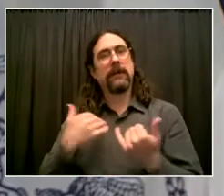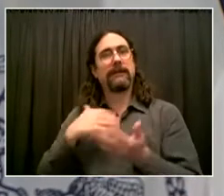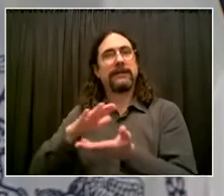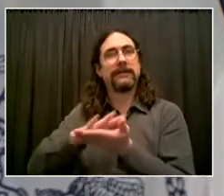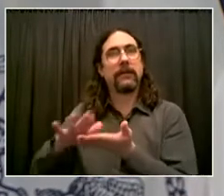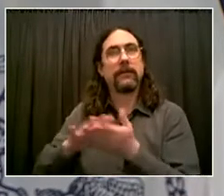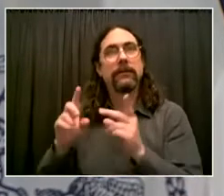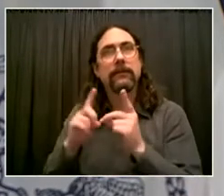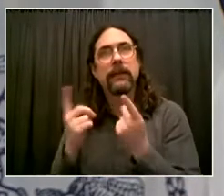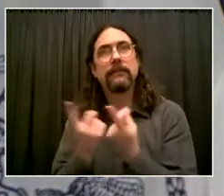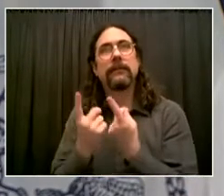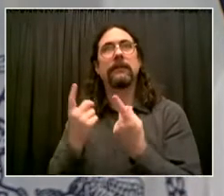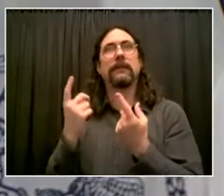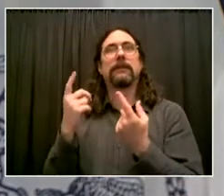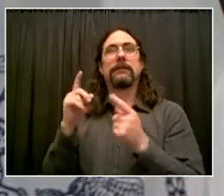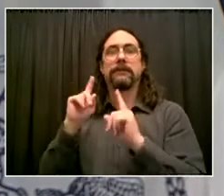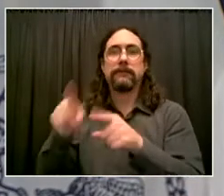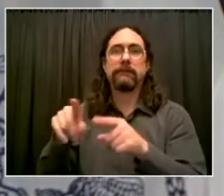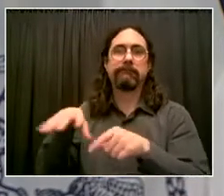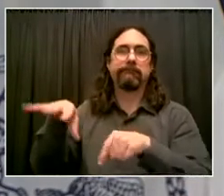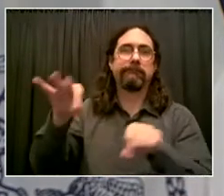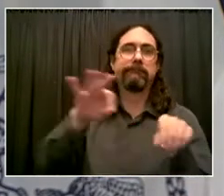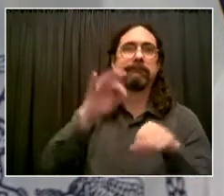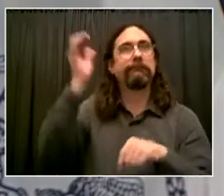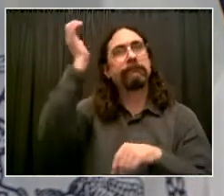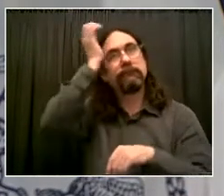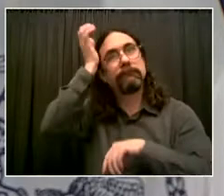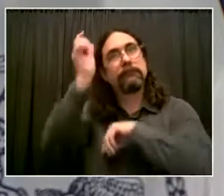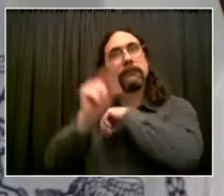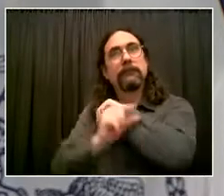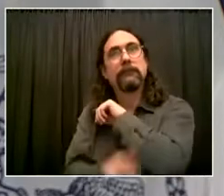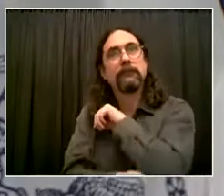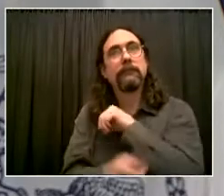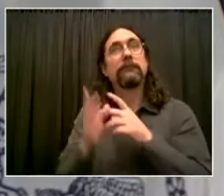difference in the next few months in the look and feel of the city.